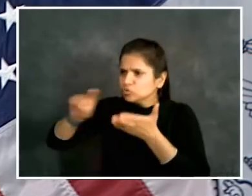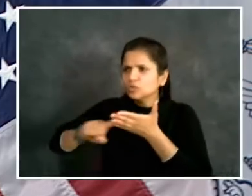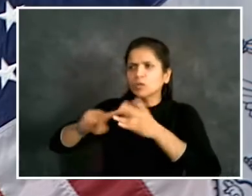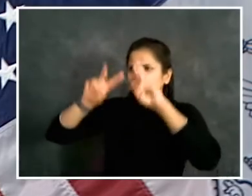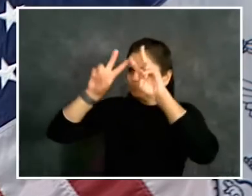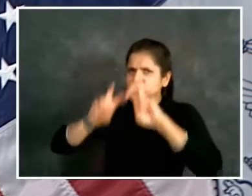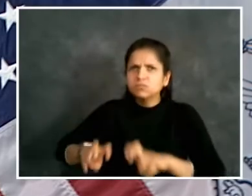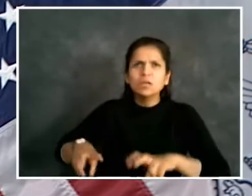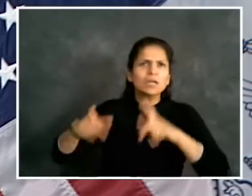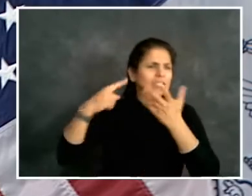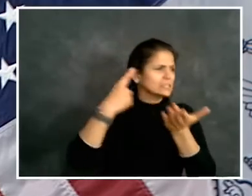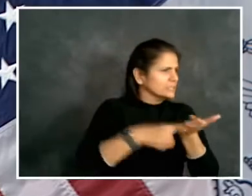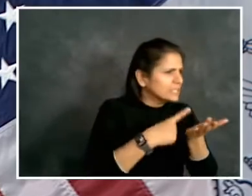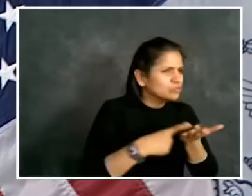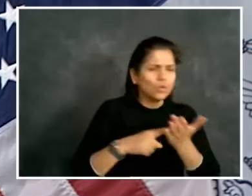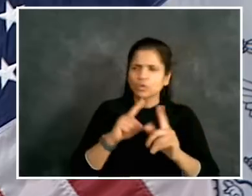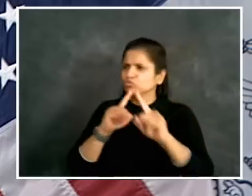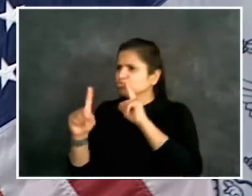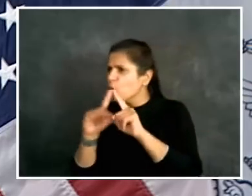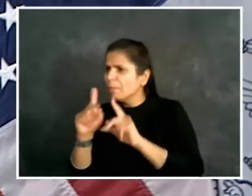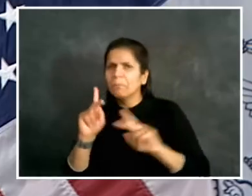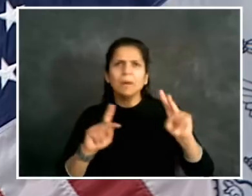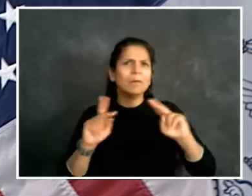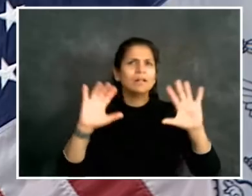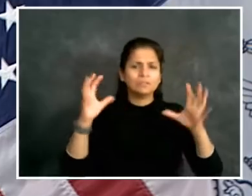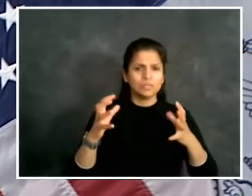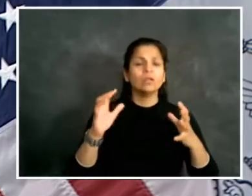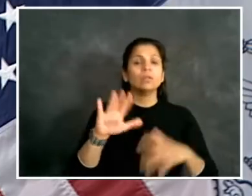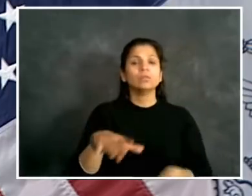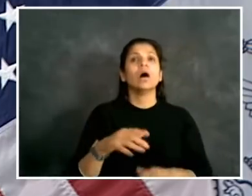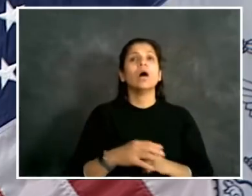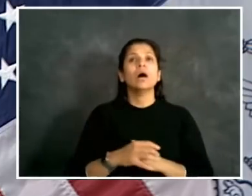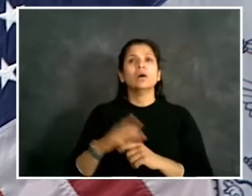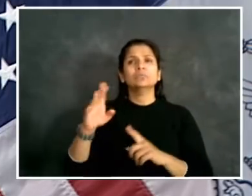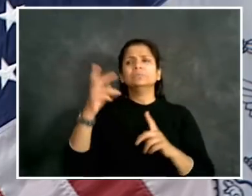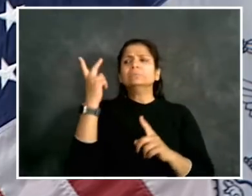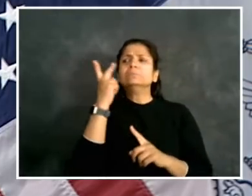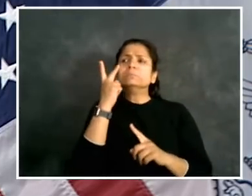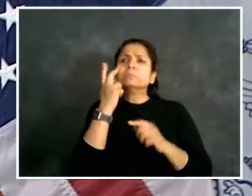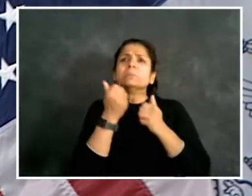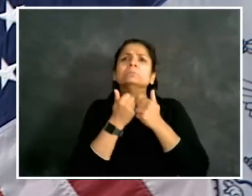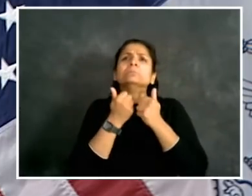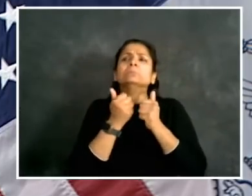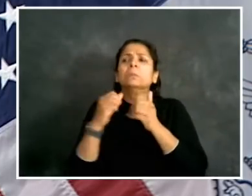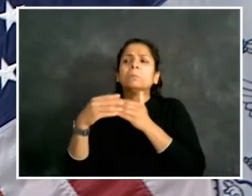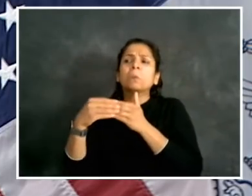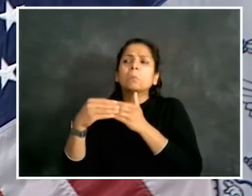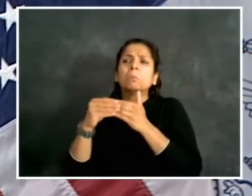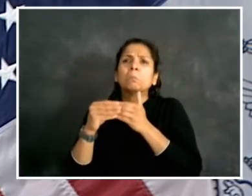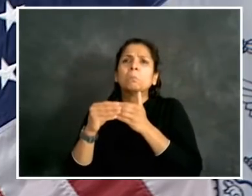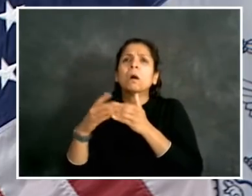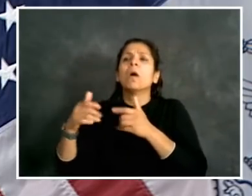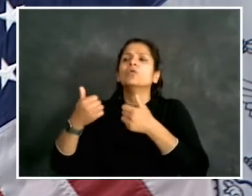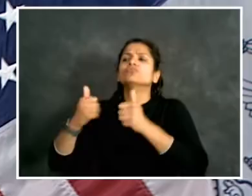see if it works, and then try and do more. But stage by stage, piece by piece. But even the examples you